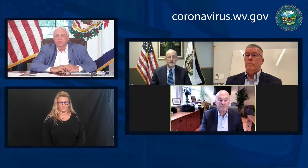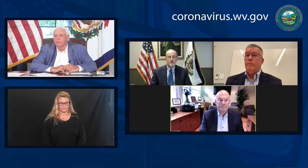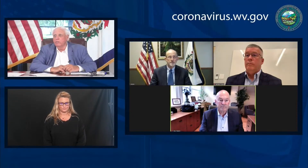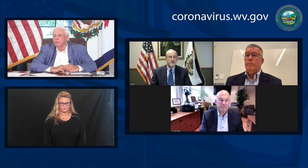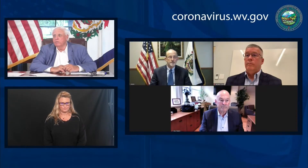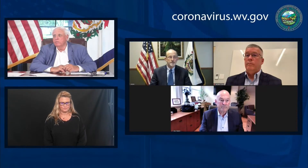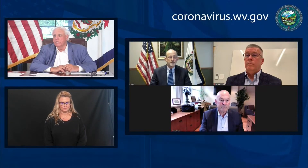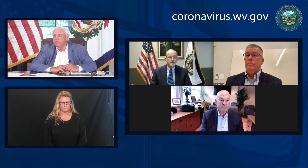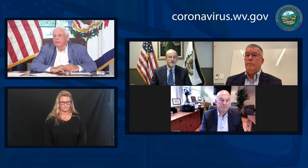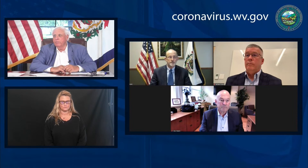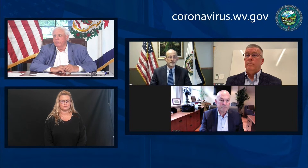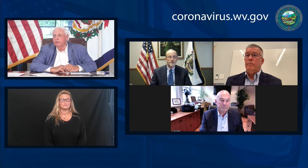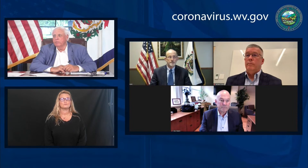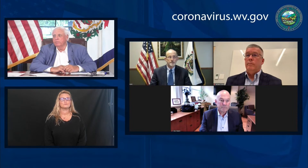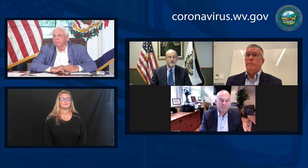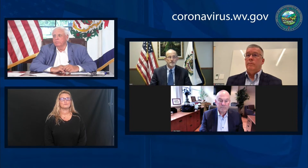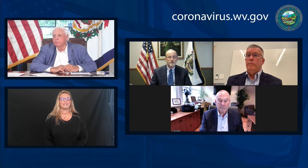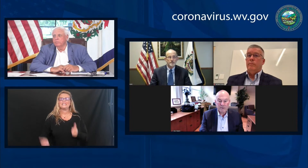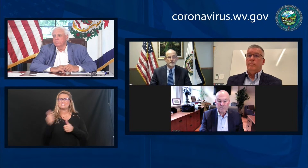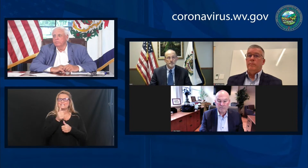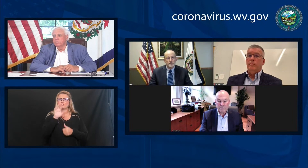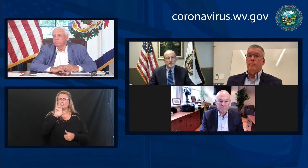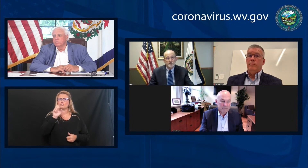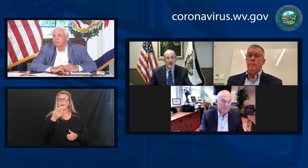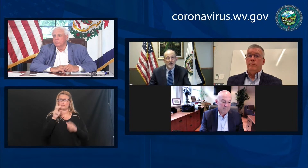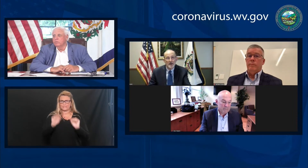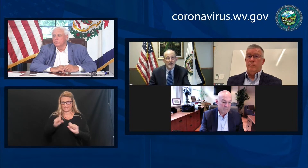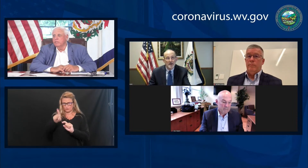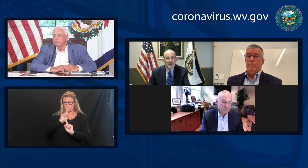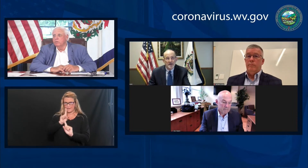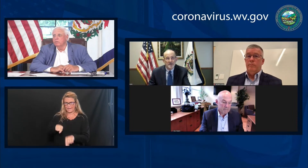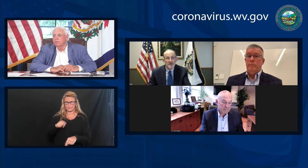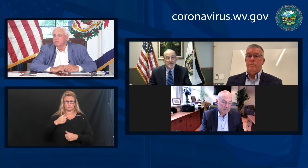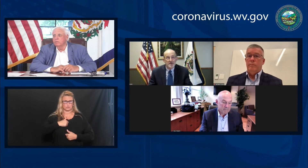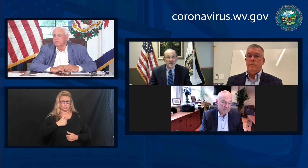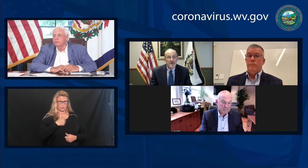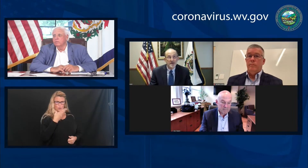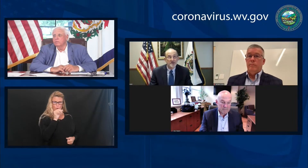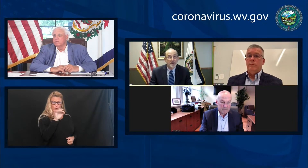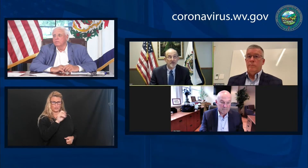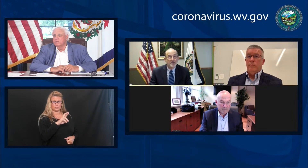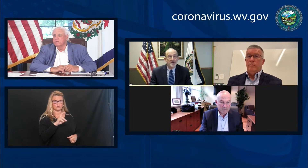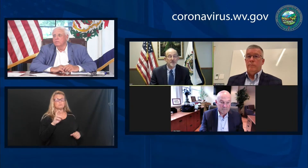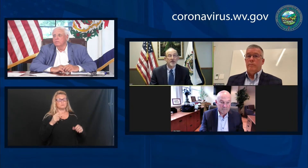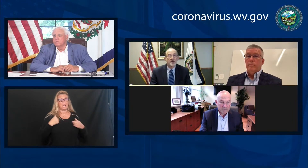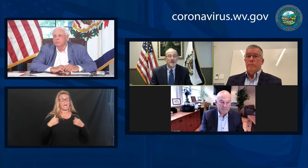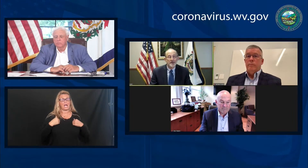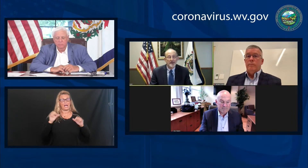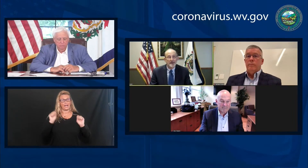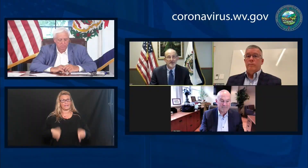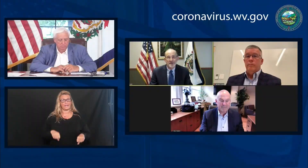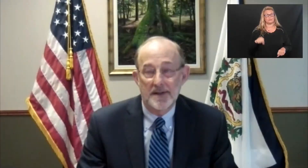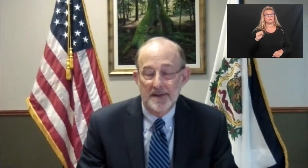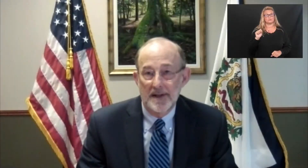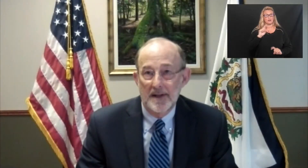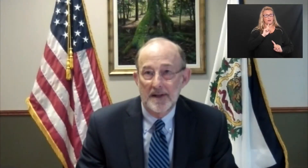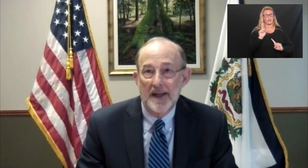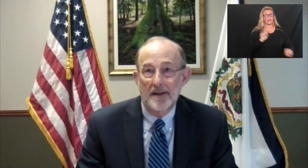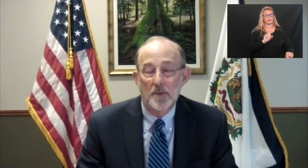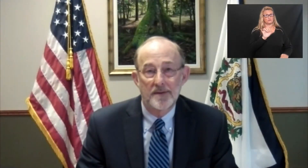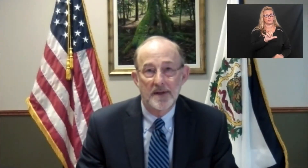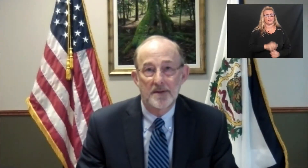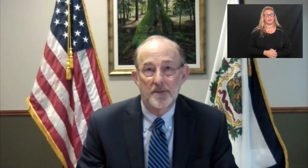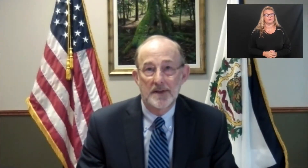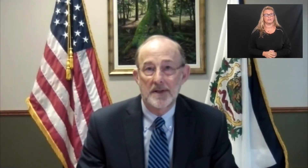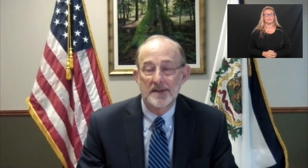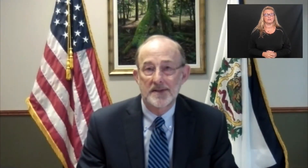So you're going to do the second half there? Or was it General? Yes, Governor, this is Bill. Yes, let me